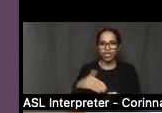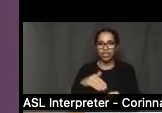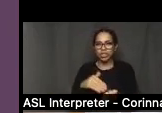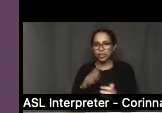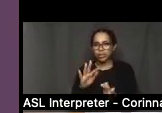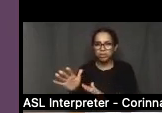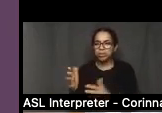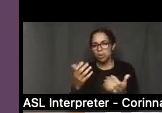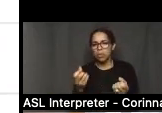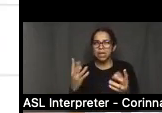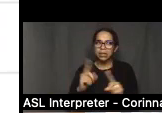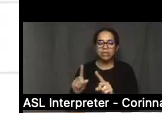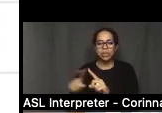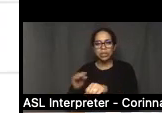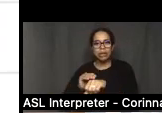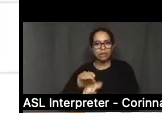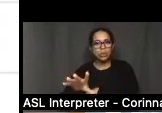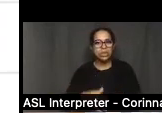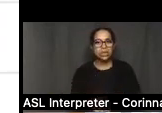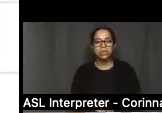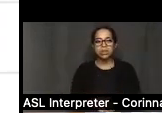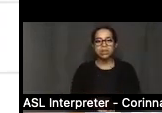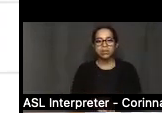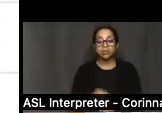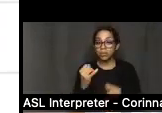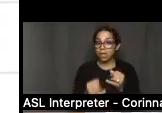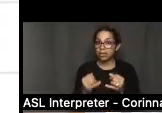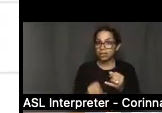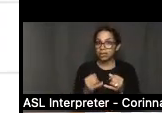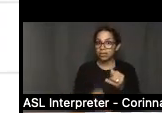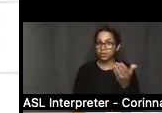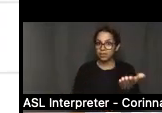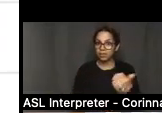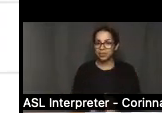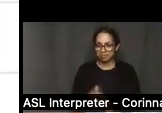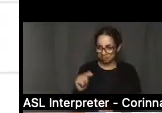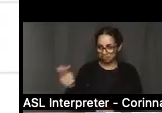So, okay, last one.